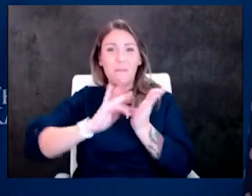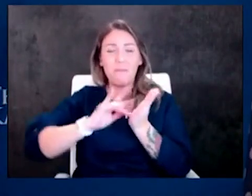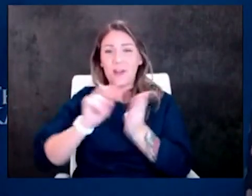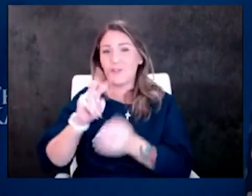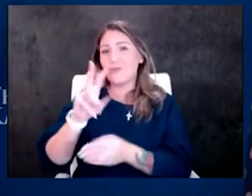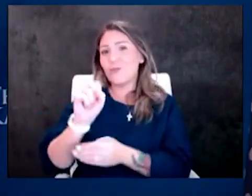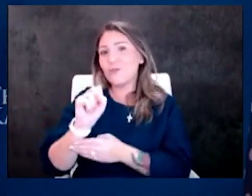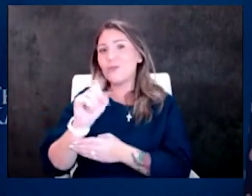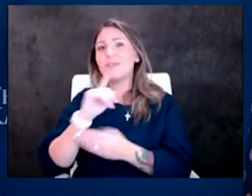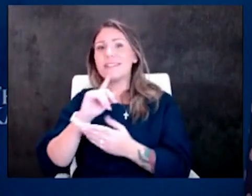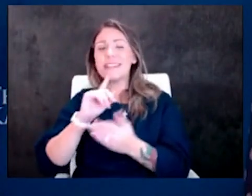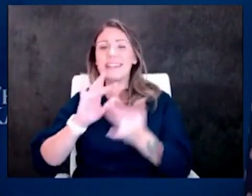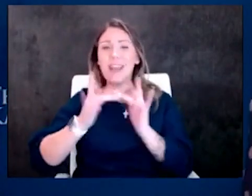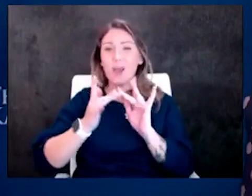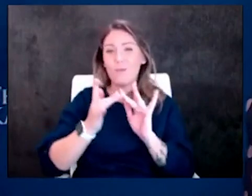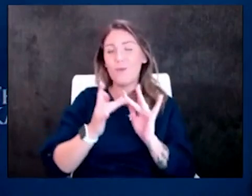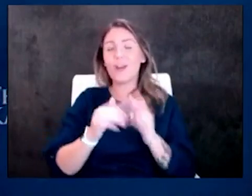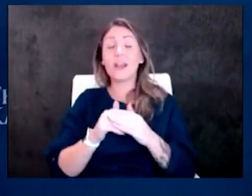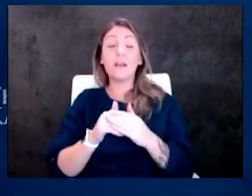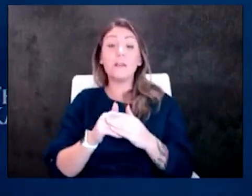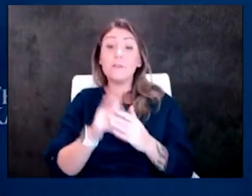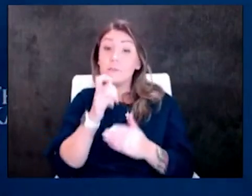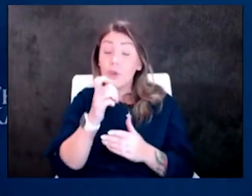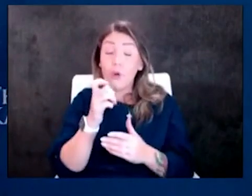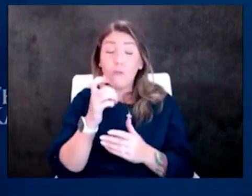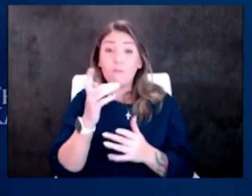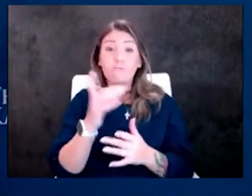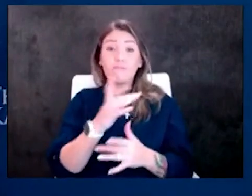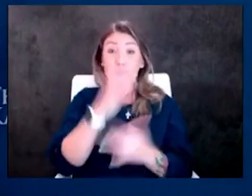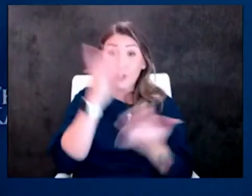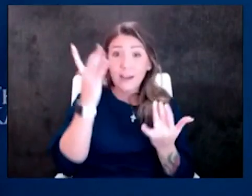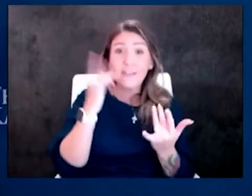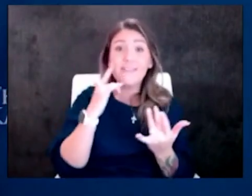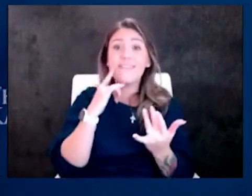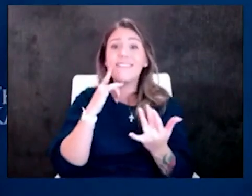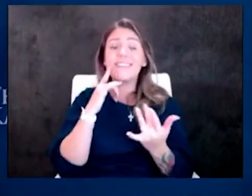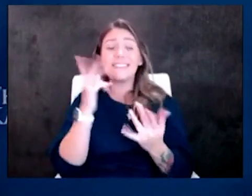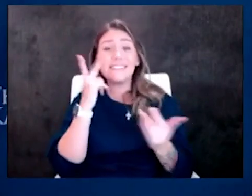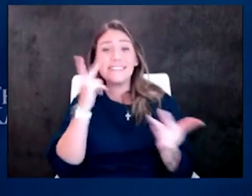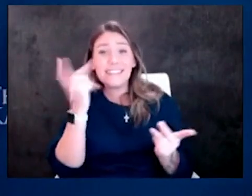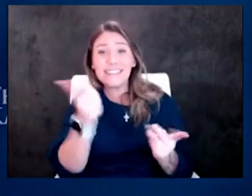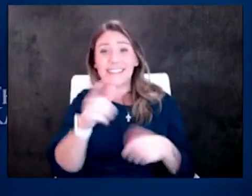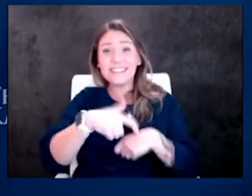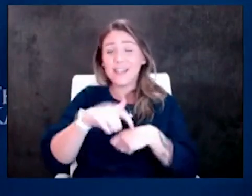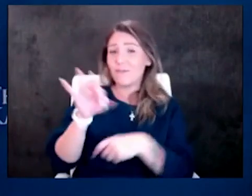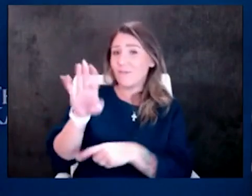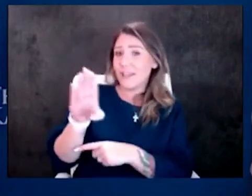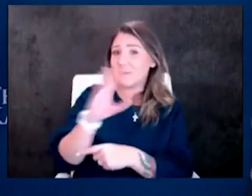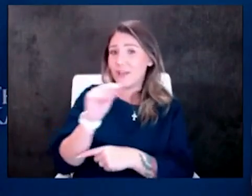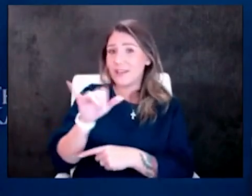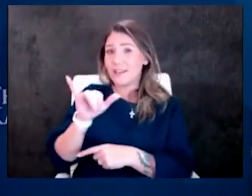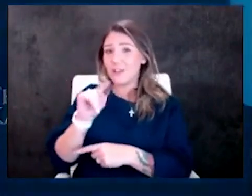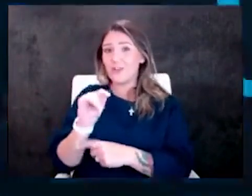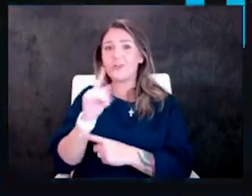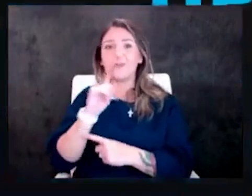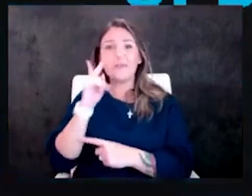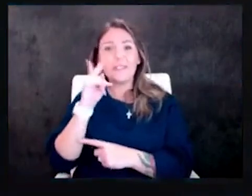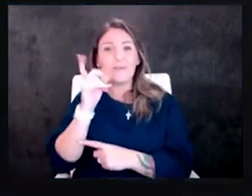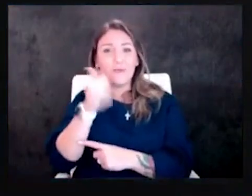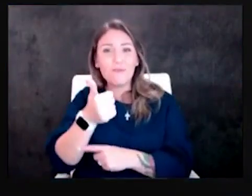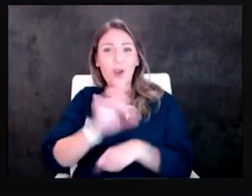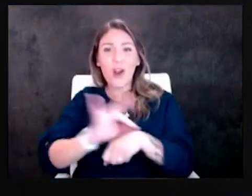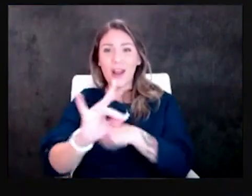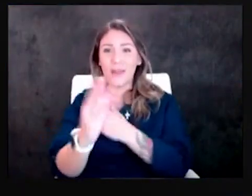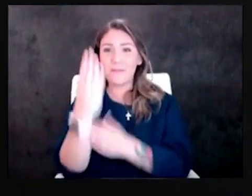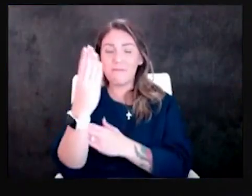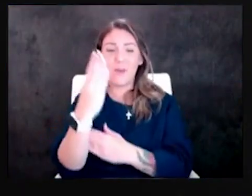medicalnewsnetwork@kumc.edu. And don't forget, catch our show anytime on Facebook and on our YouTube channels. We're going to see you tomorrow at 8 a.m. sharp. Have a great Wednesday.